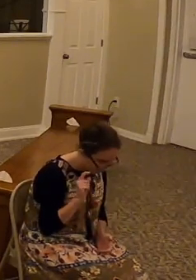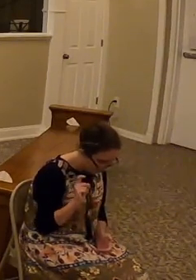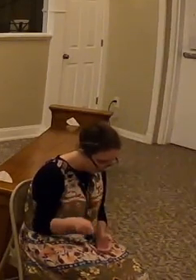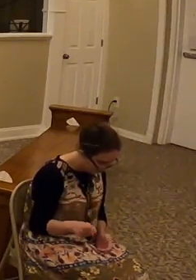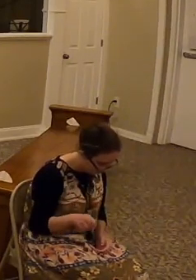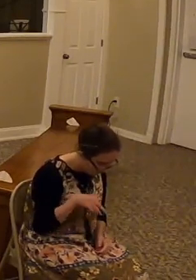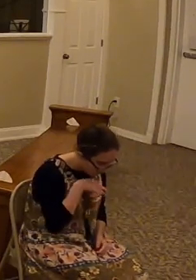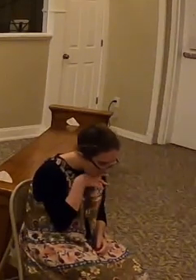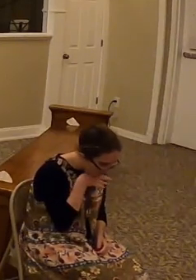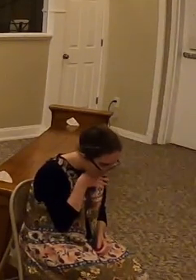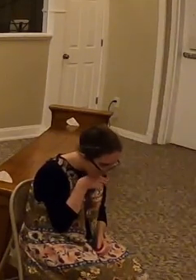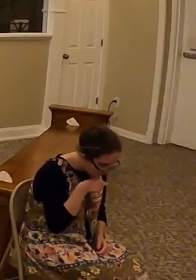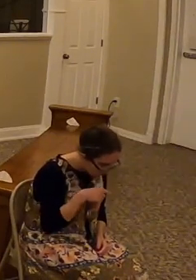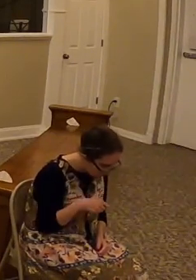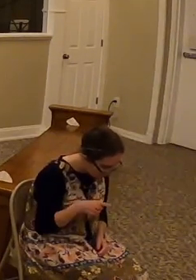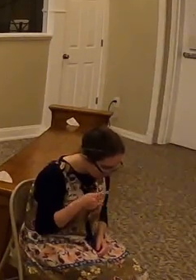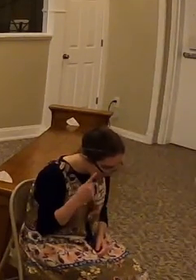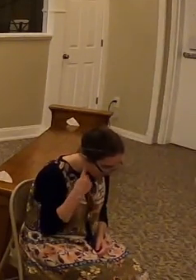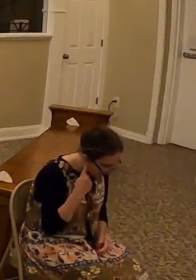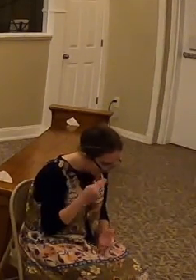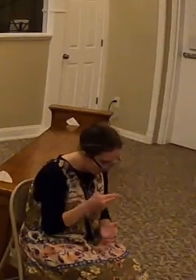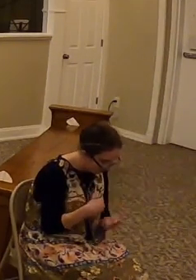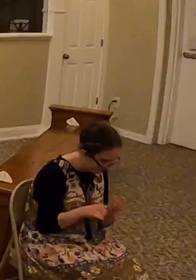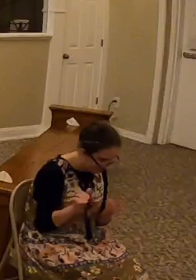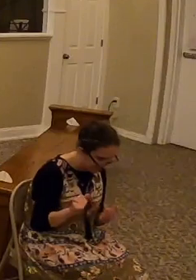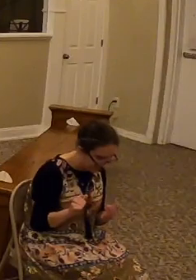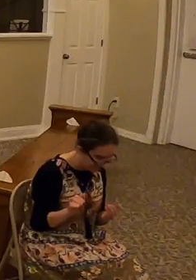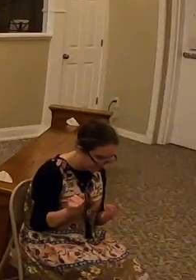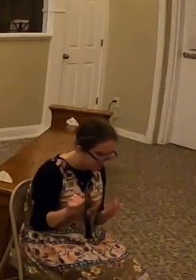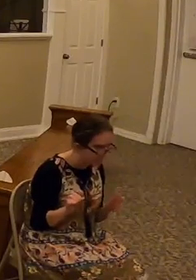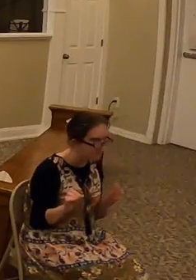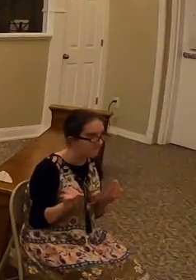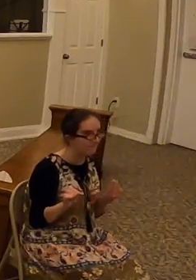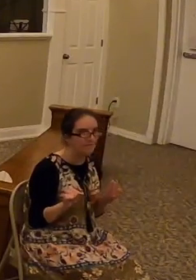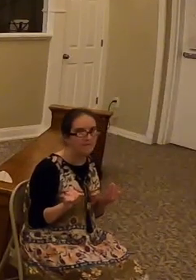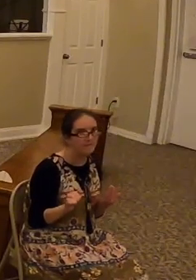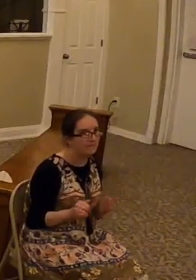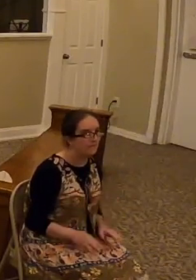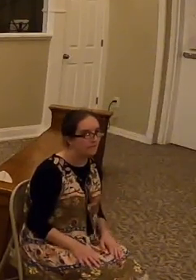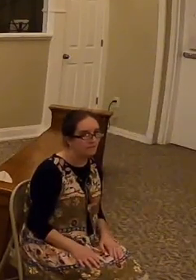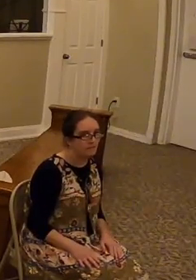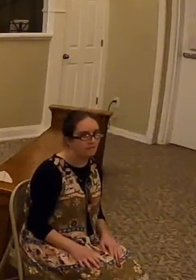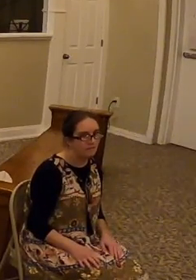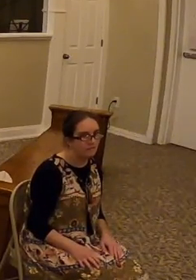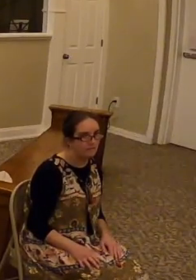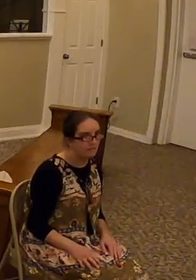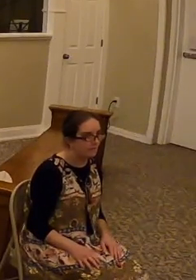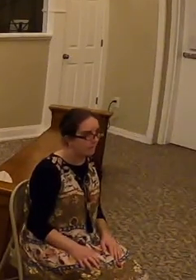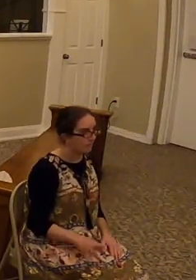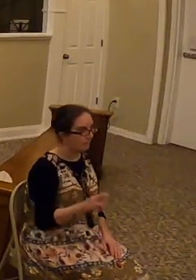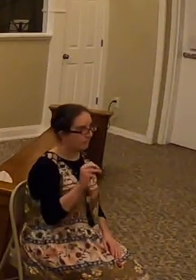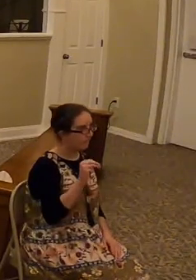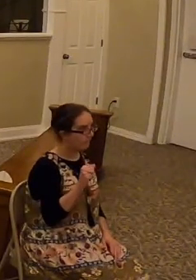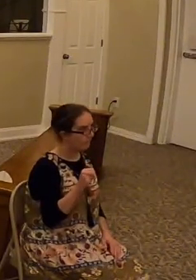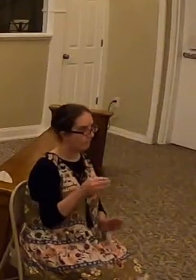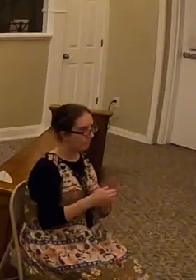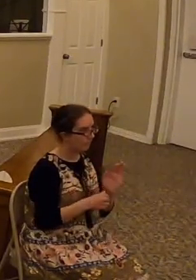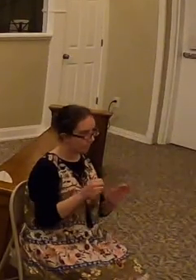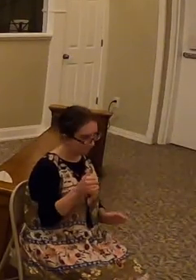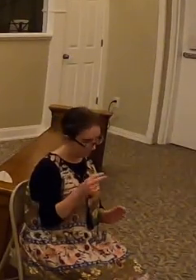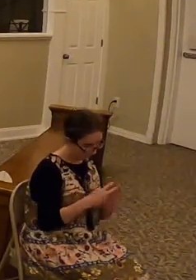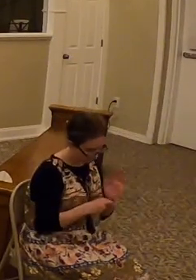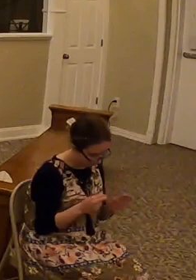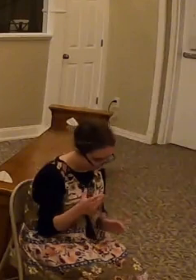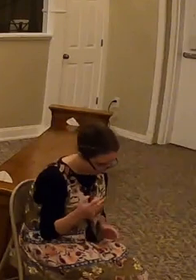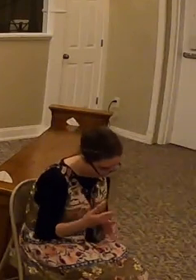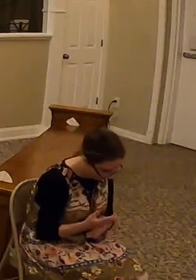for filthy lucre's sake. Sounds easy, don't it? Come on. Hallelujah. Romans chapter 10, verse